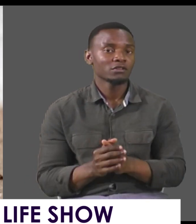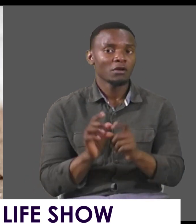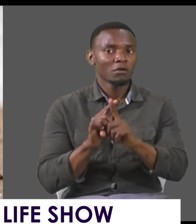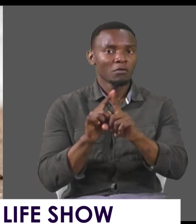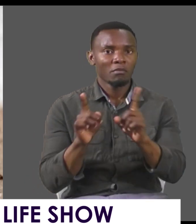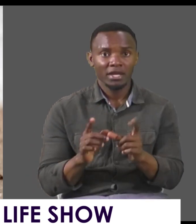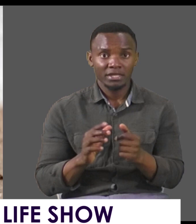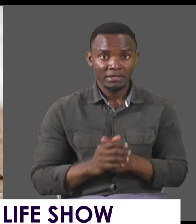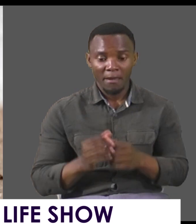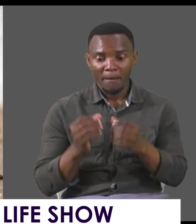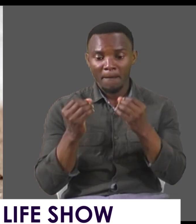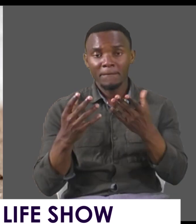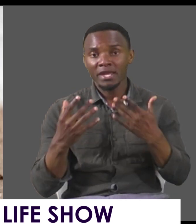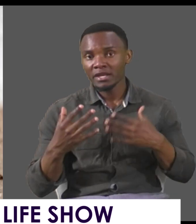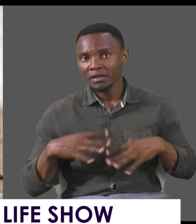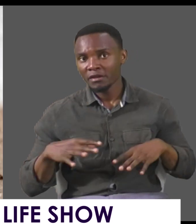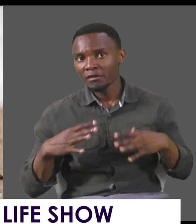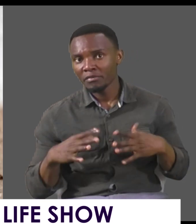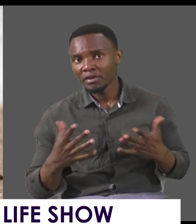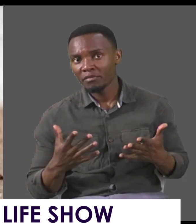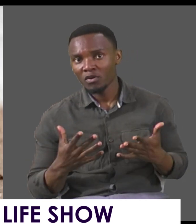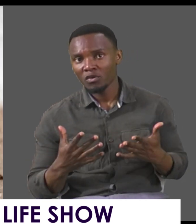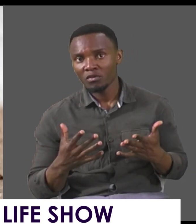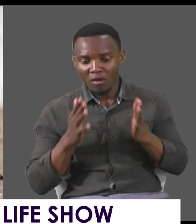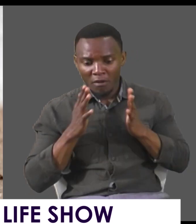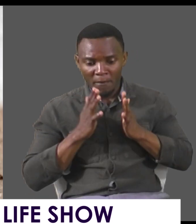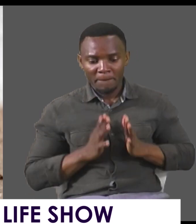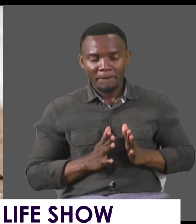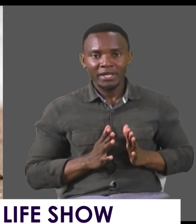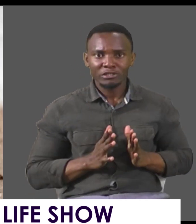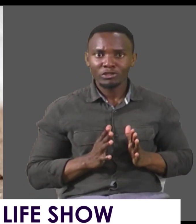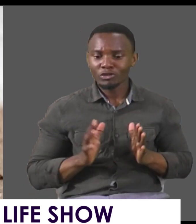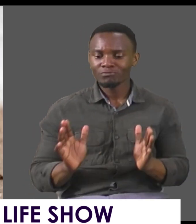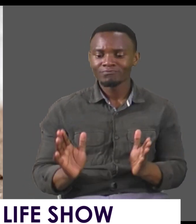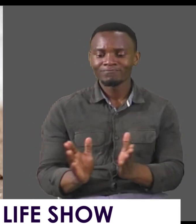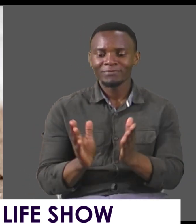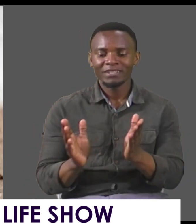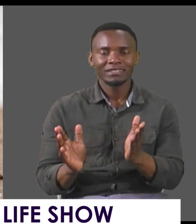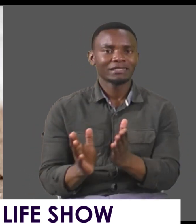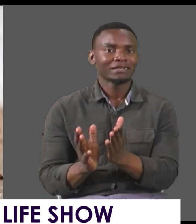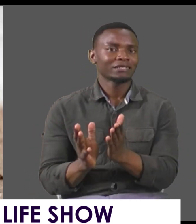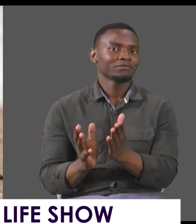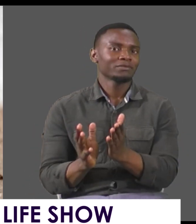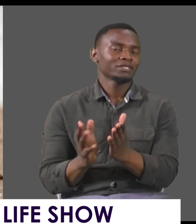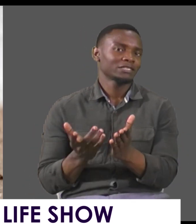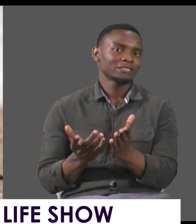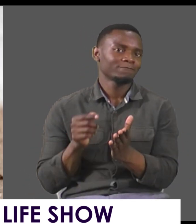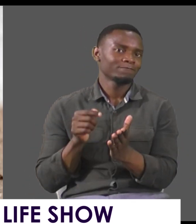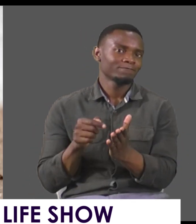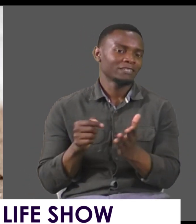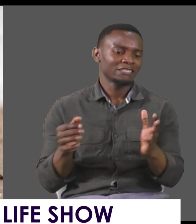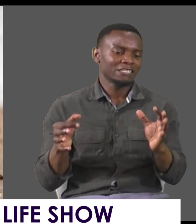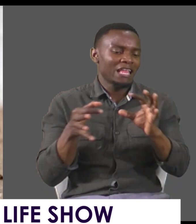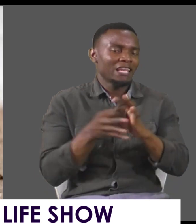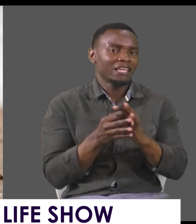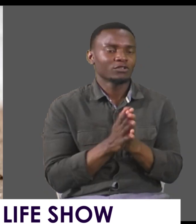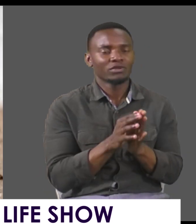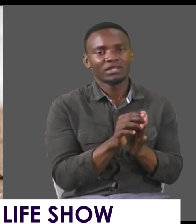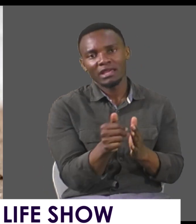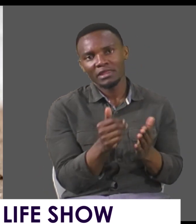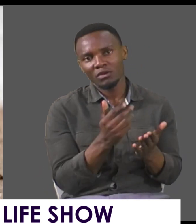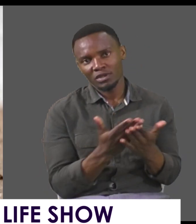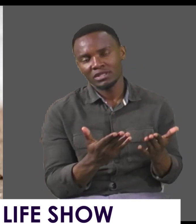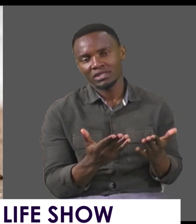Unfortunately, many of us, our personal encouragement is pegged on a few things around